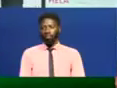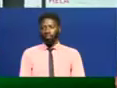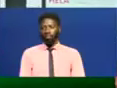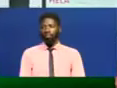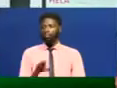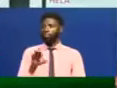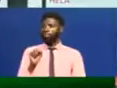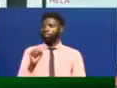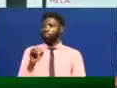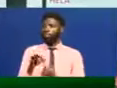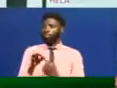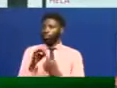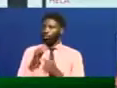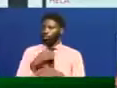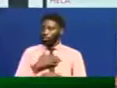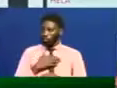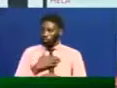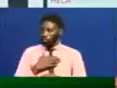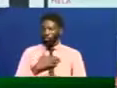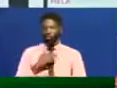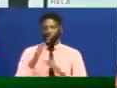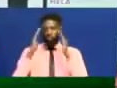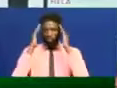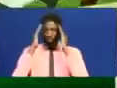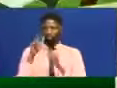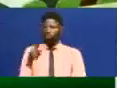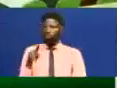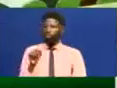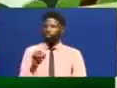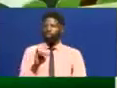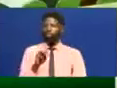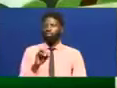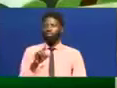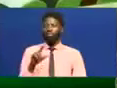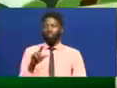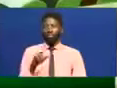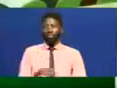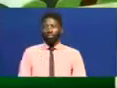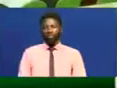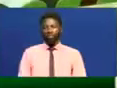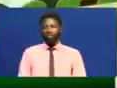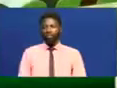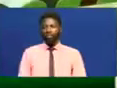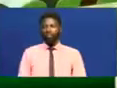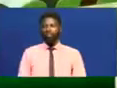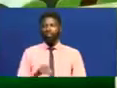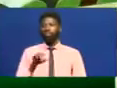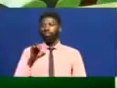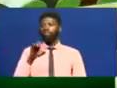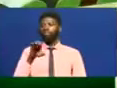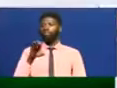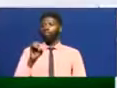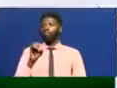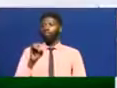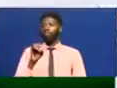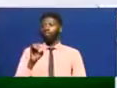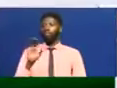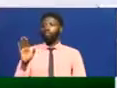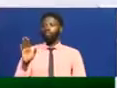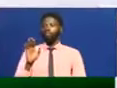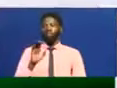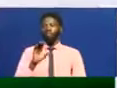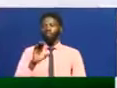Namwamba, our PS, Ismail, the CEO, CAS,